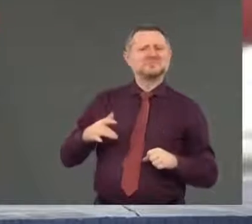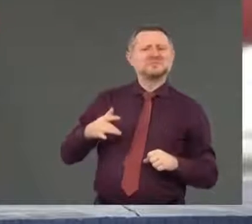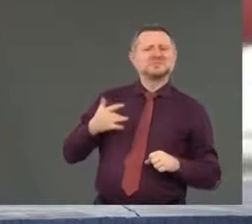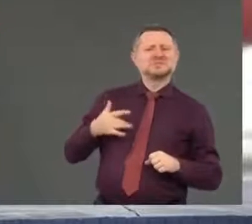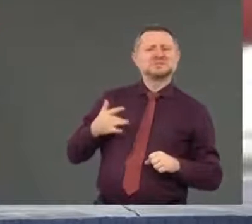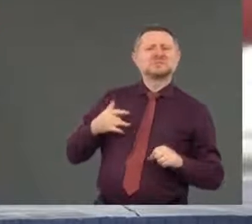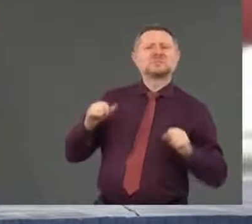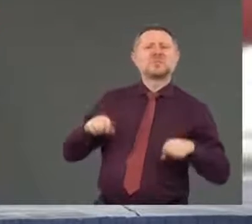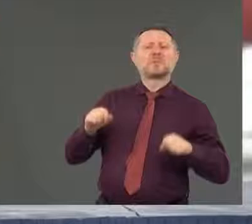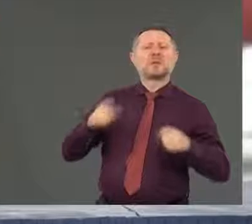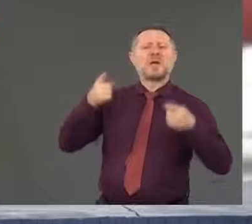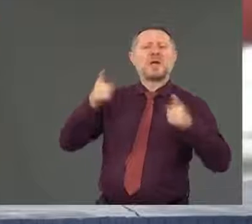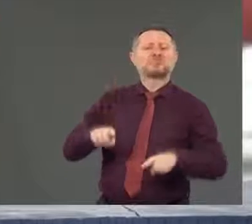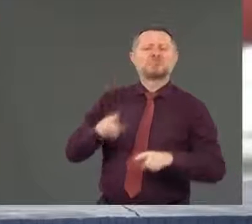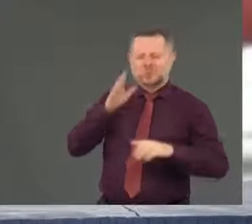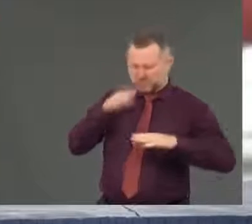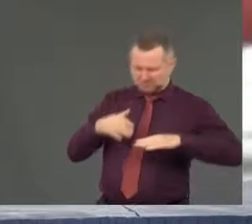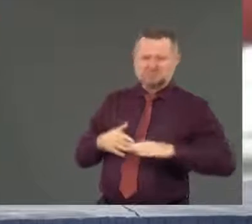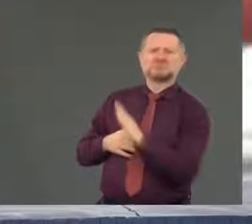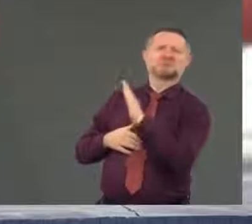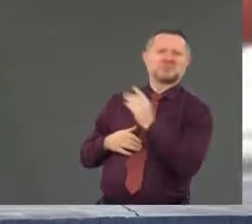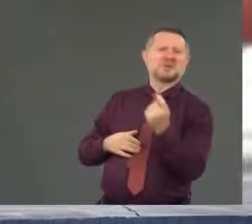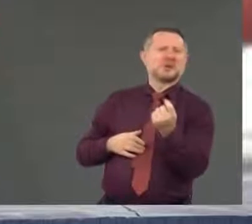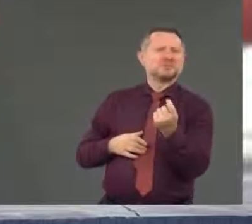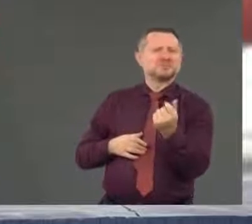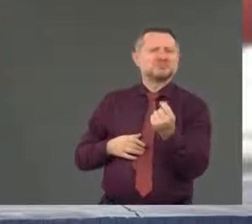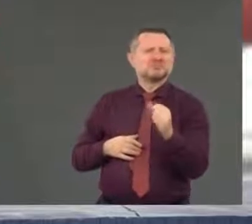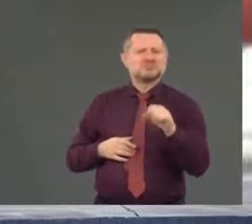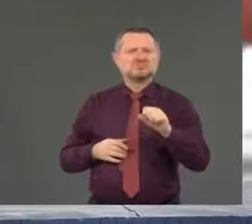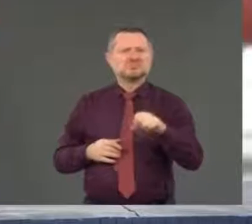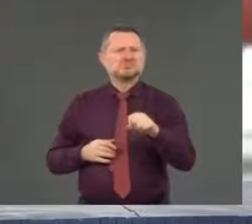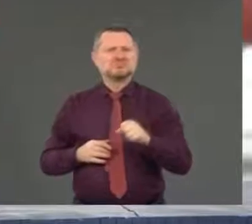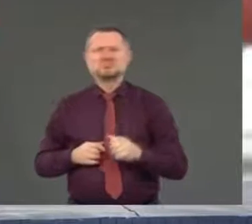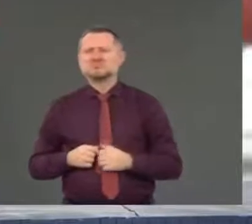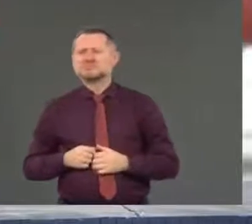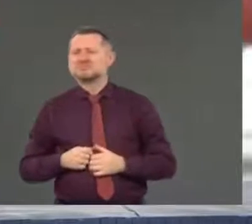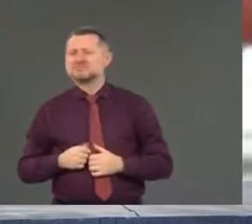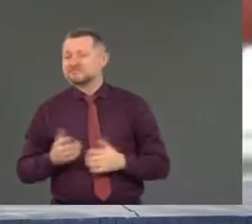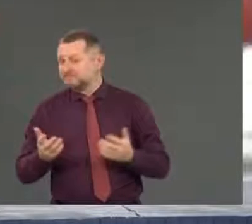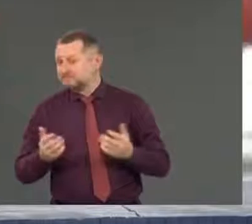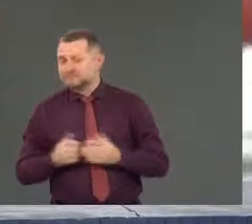uptick. I like to make the point that it's not necessarily